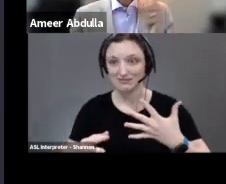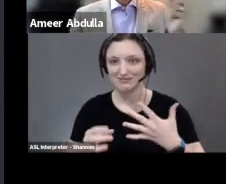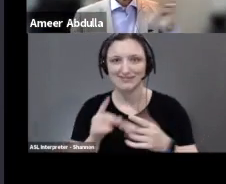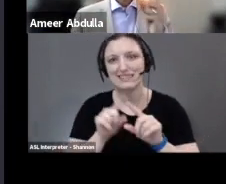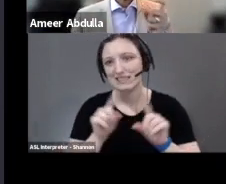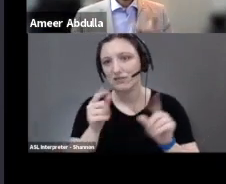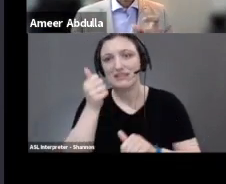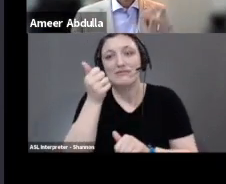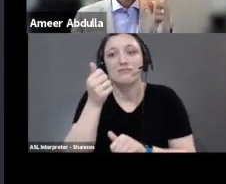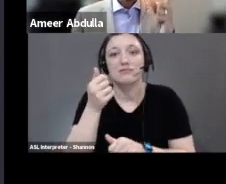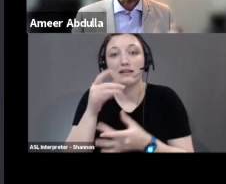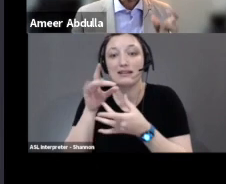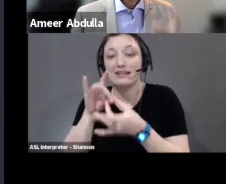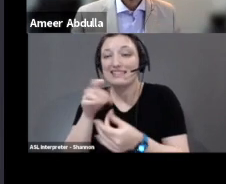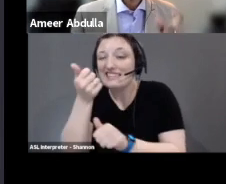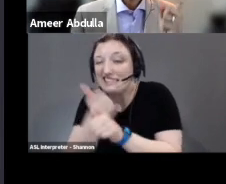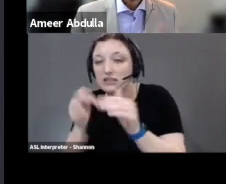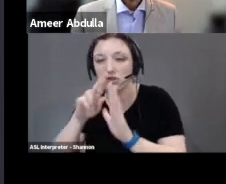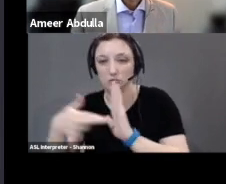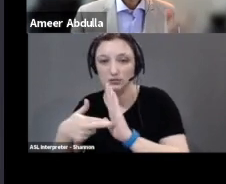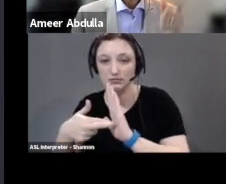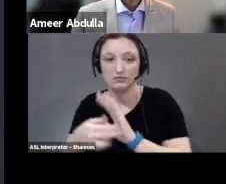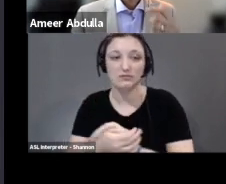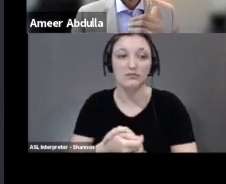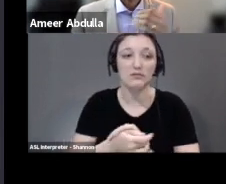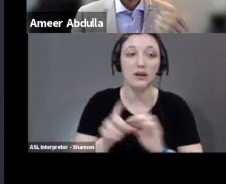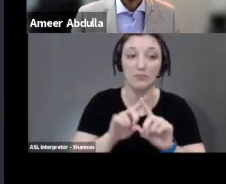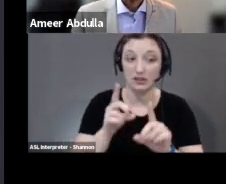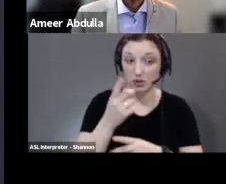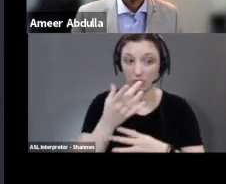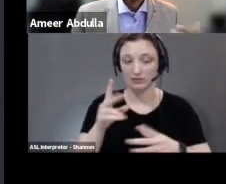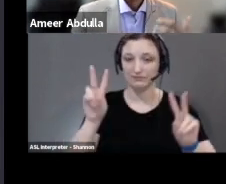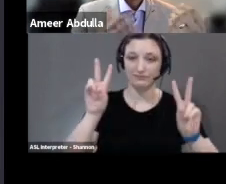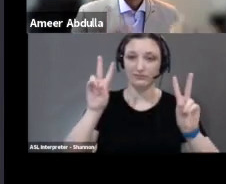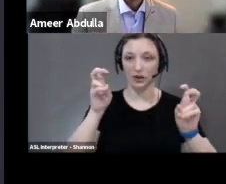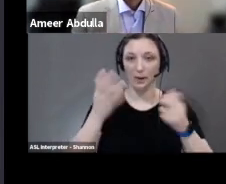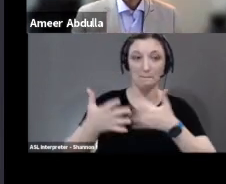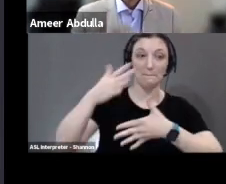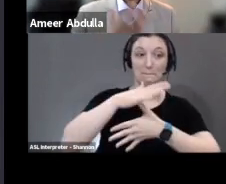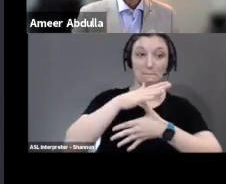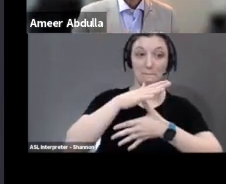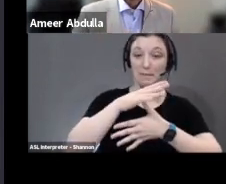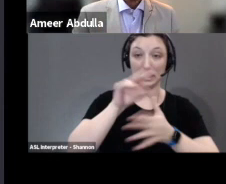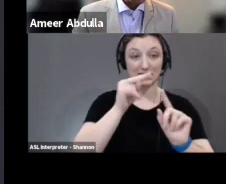one human can have all these hats, but your dominant perspective will change as the business matures. That's fairly